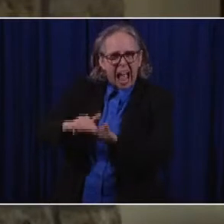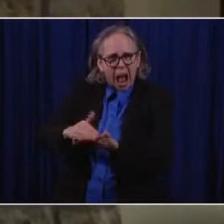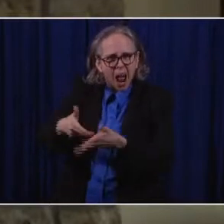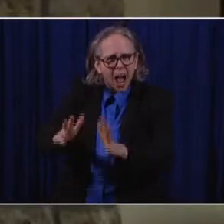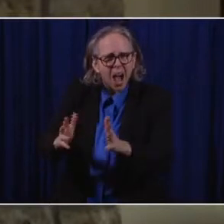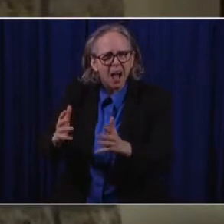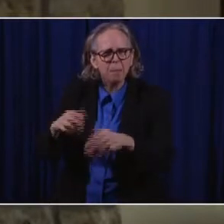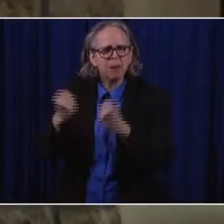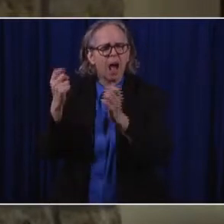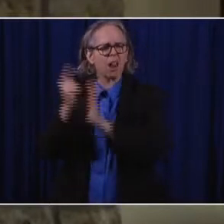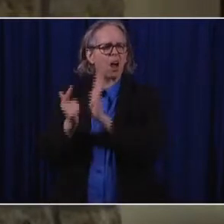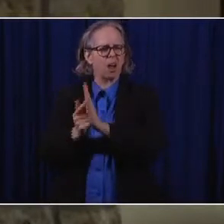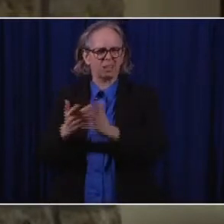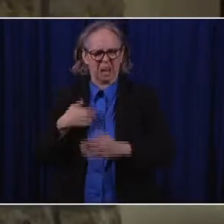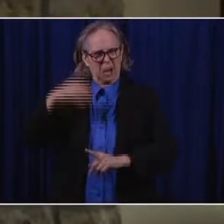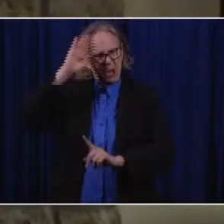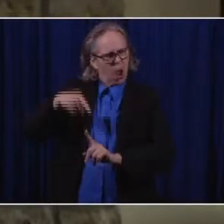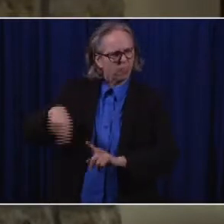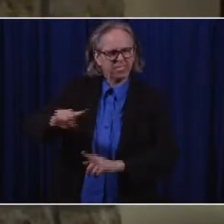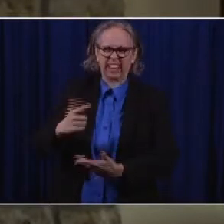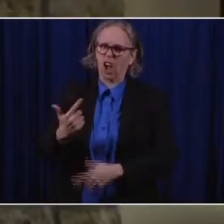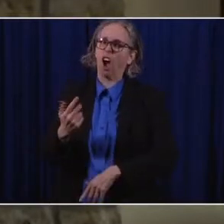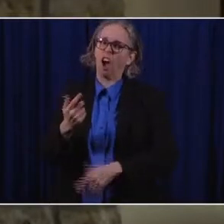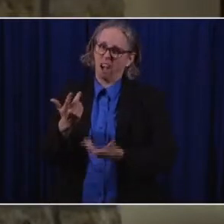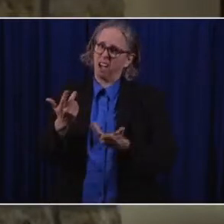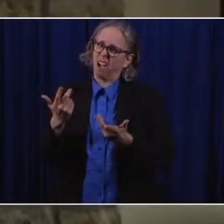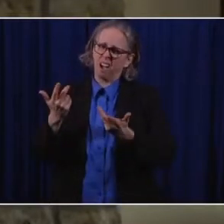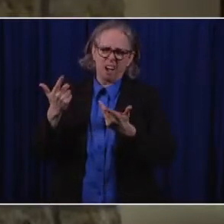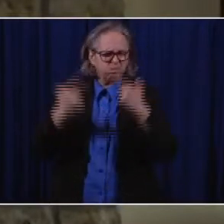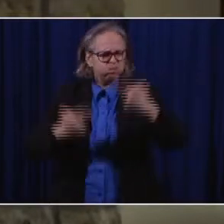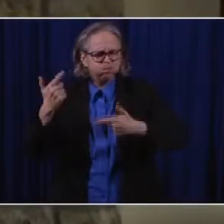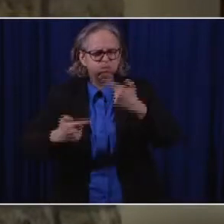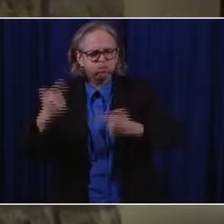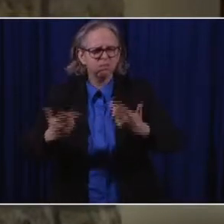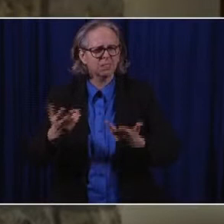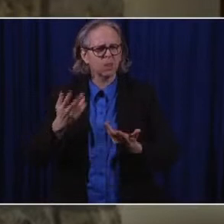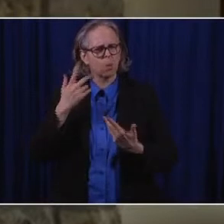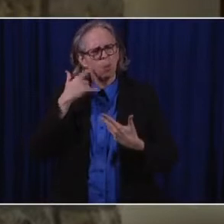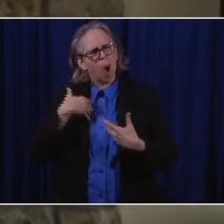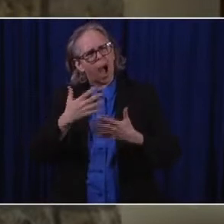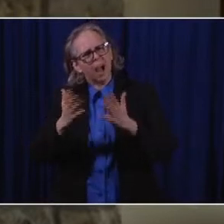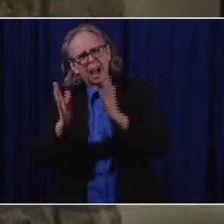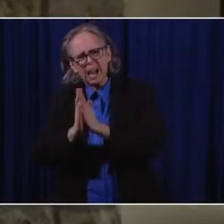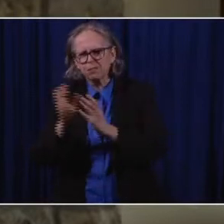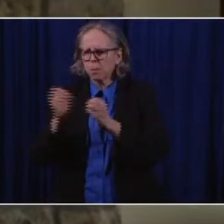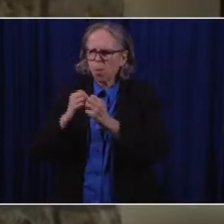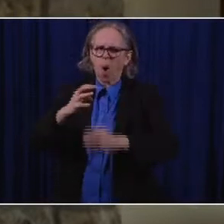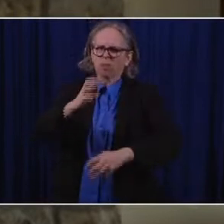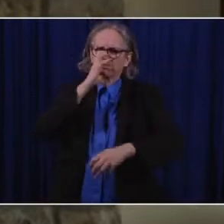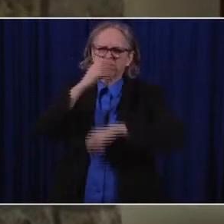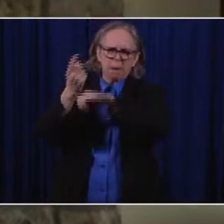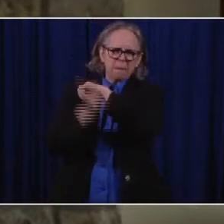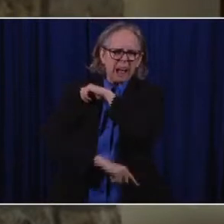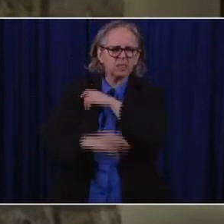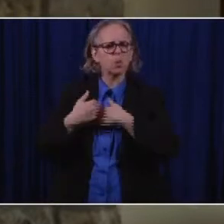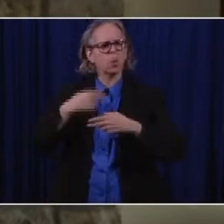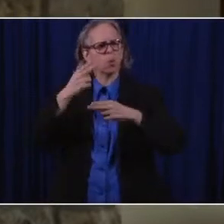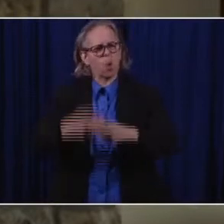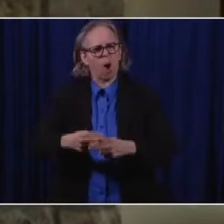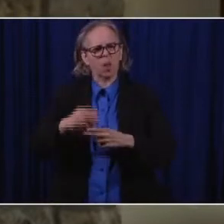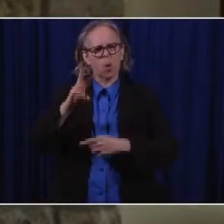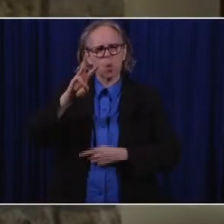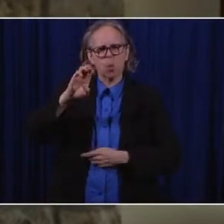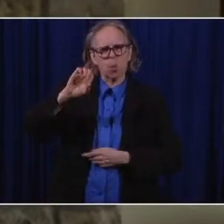police, that an enhanced penalty for what we call weapons under disability would have taken these people out